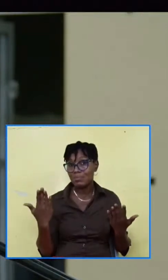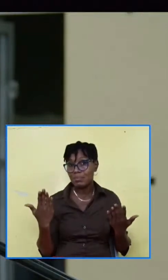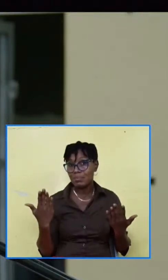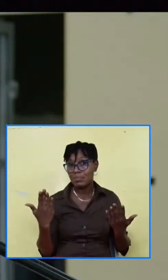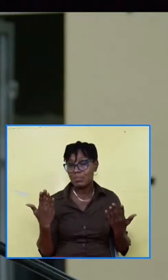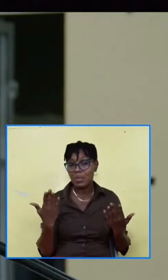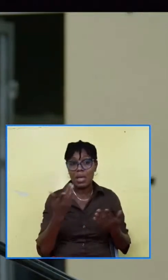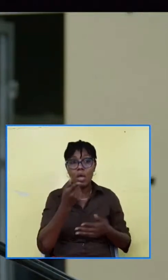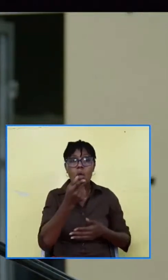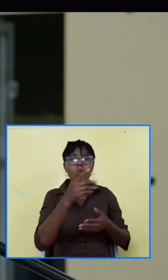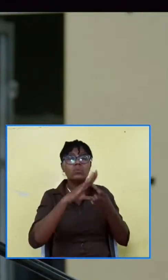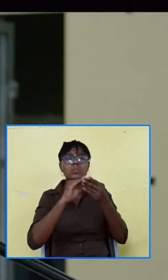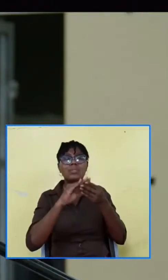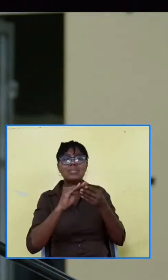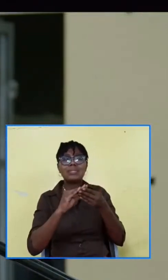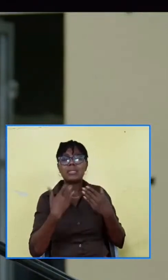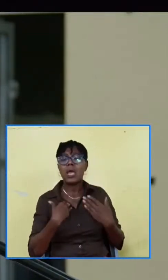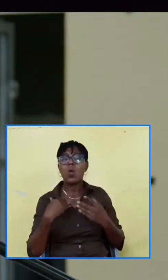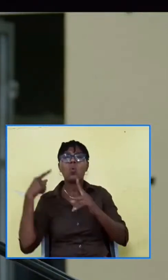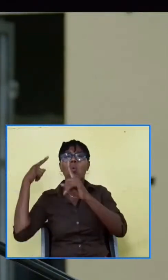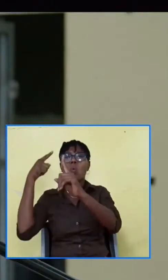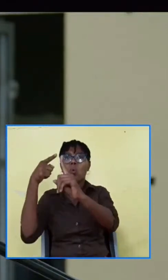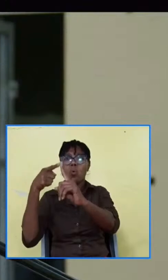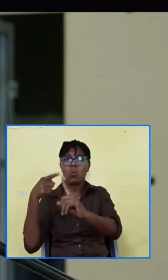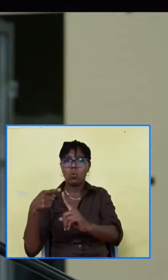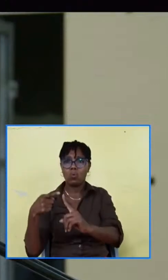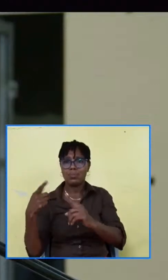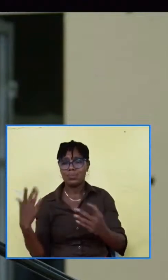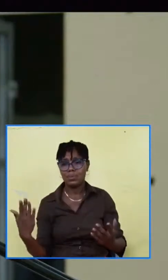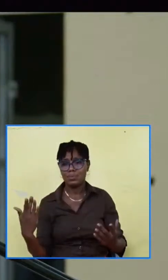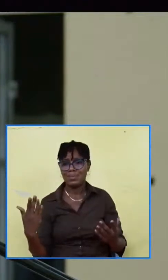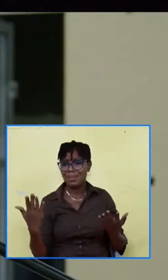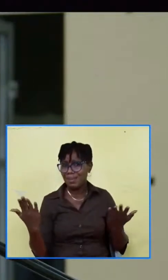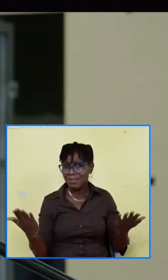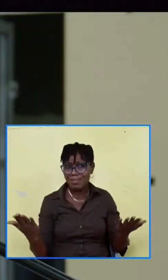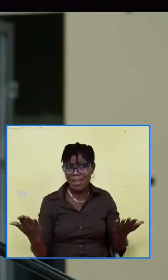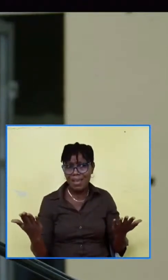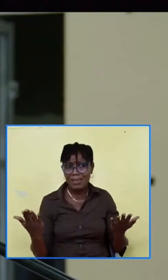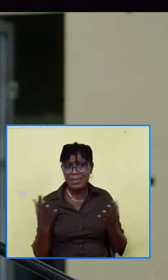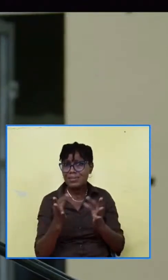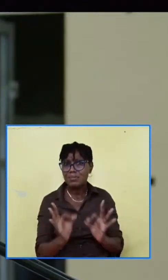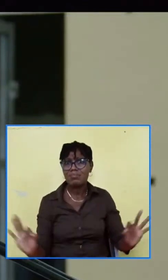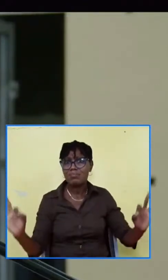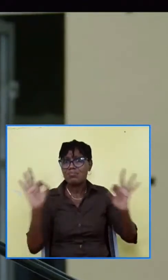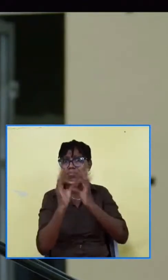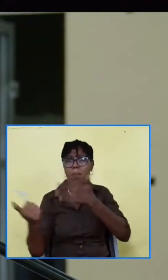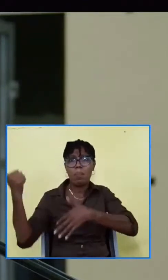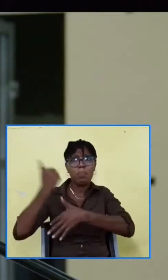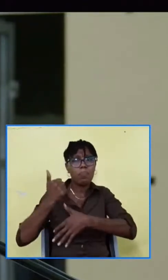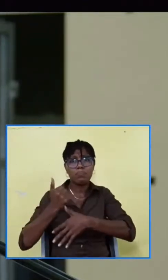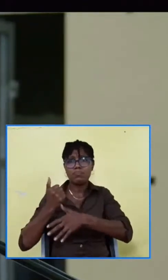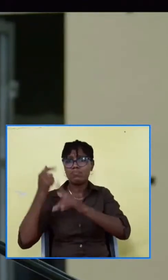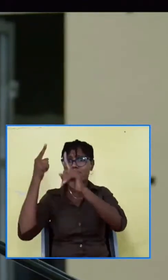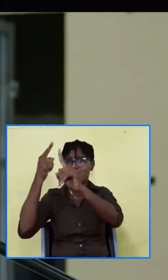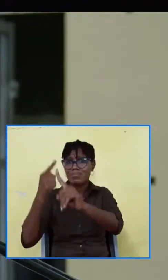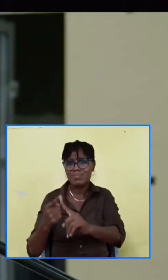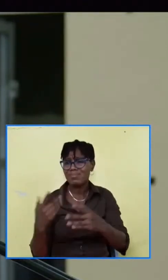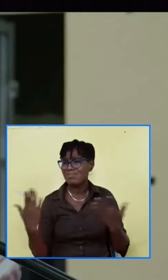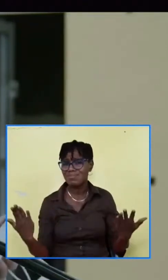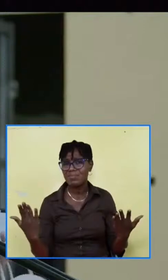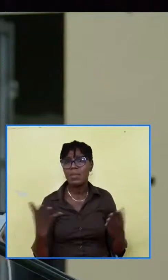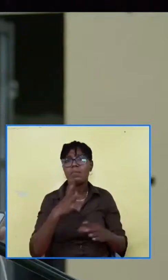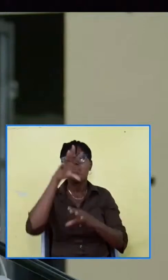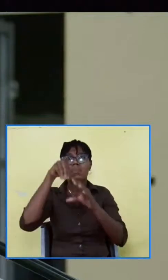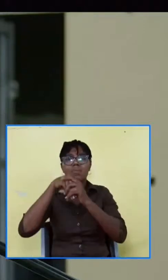the chair the objective, and that cannot be the primary objective. It has to be within the